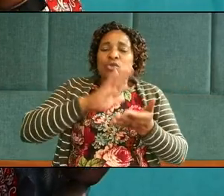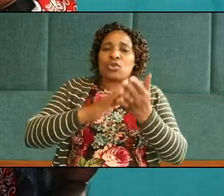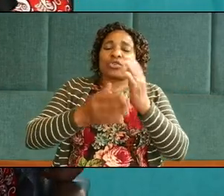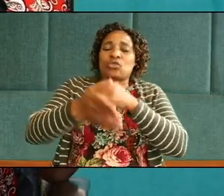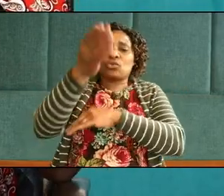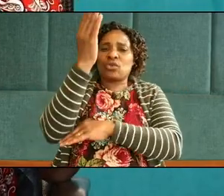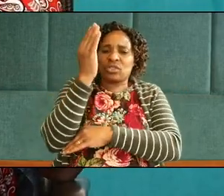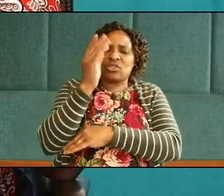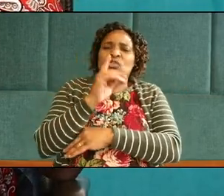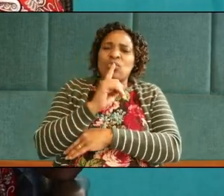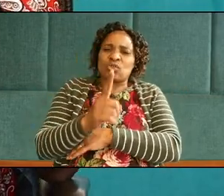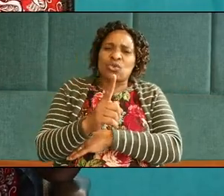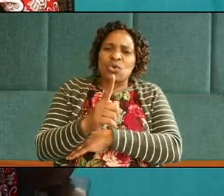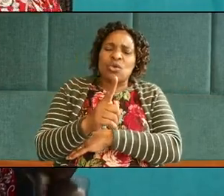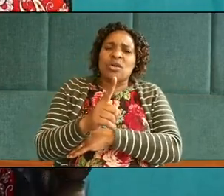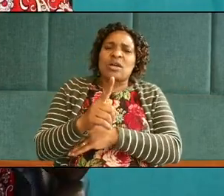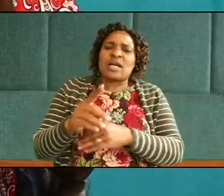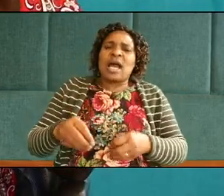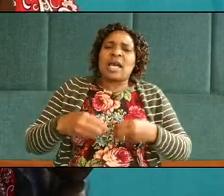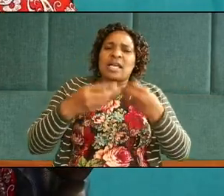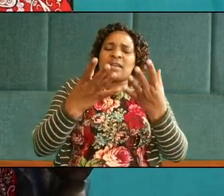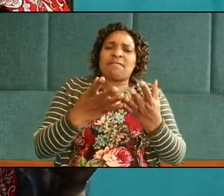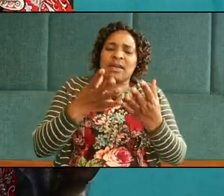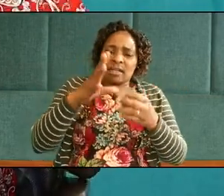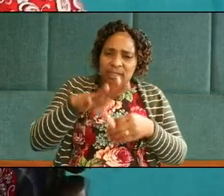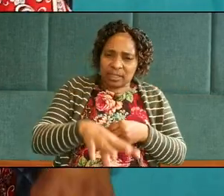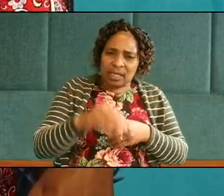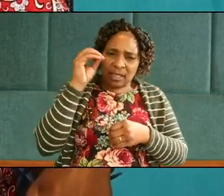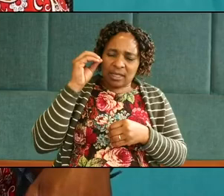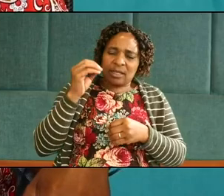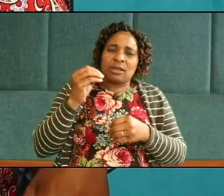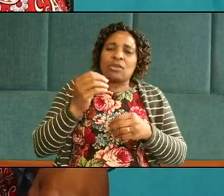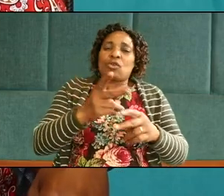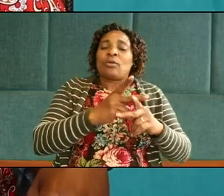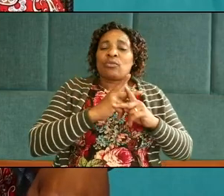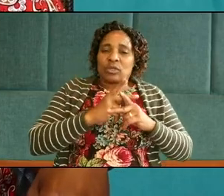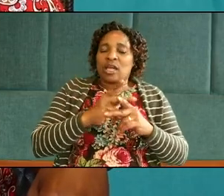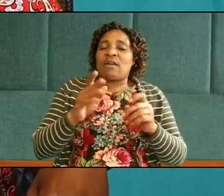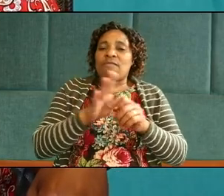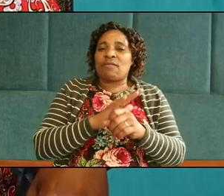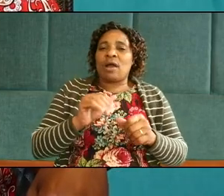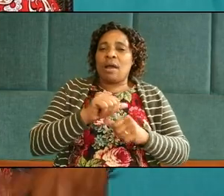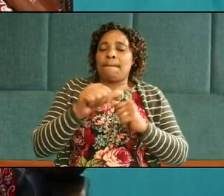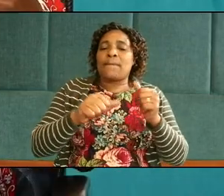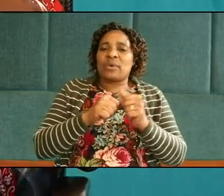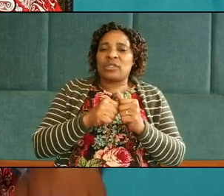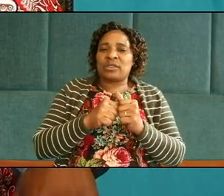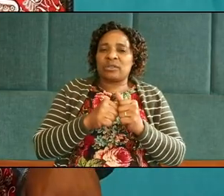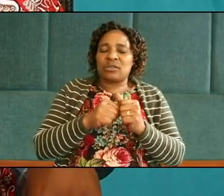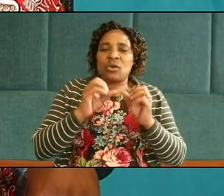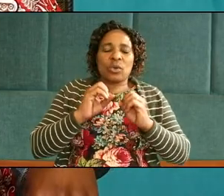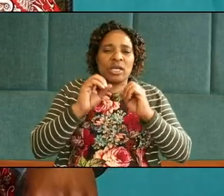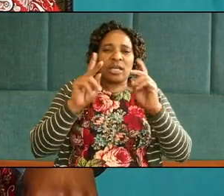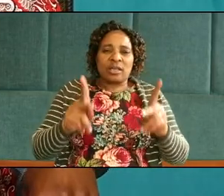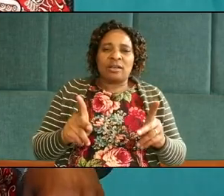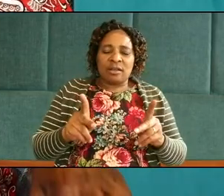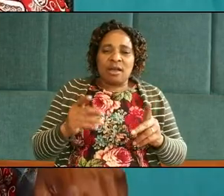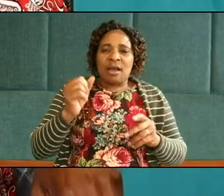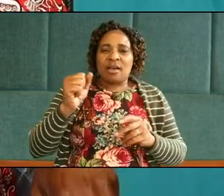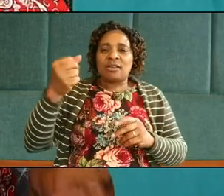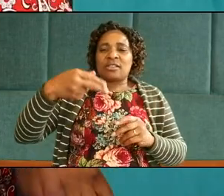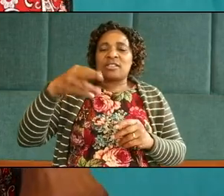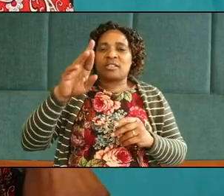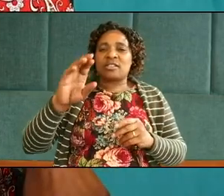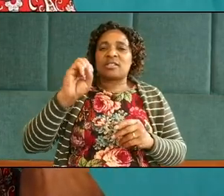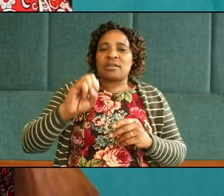there is almost a give and take there that you really have to be careful about. Mm. All right. Well, thank you, Ashley. I think I've